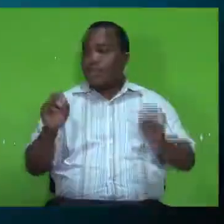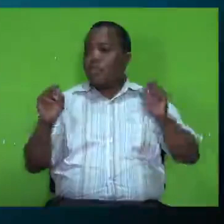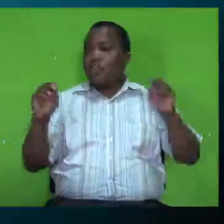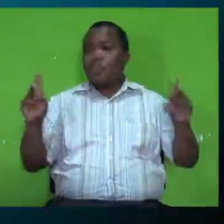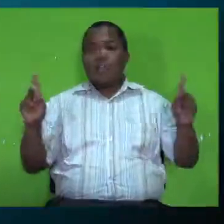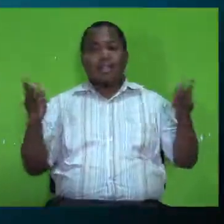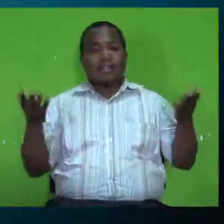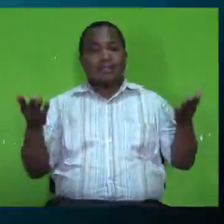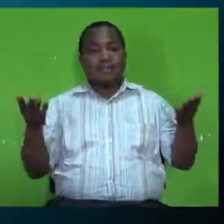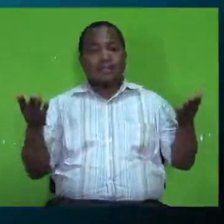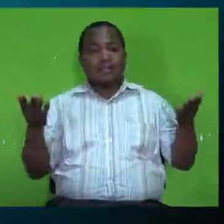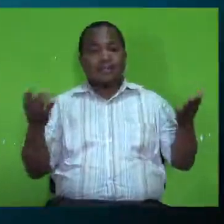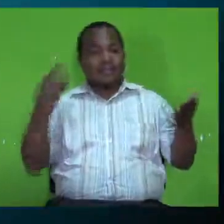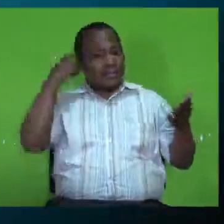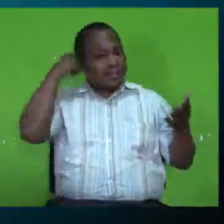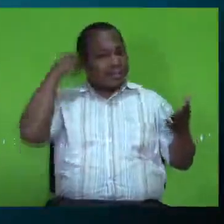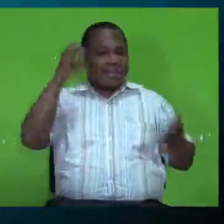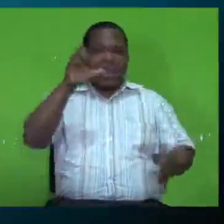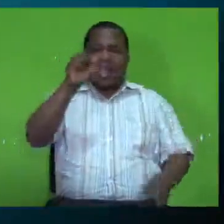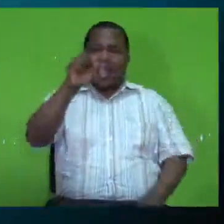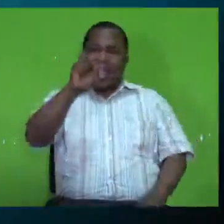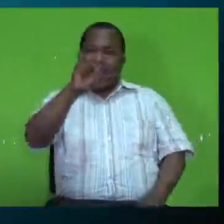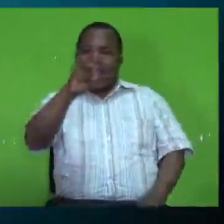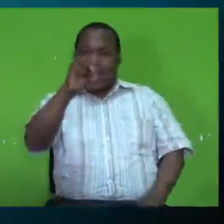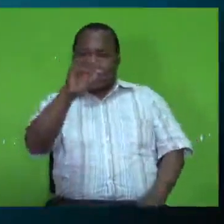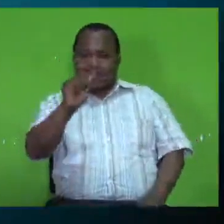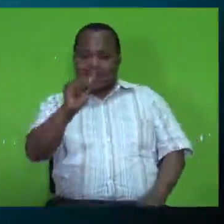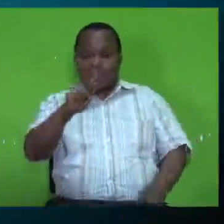Yes? Asma? Good.